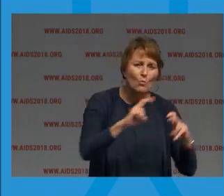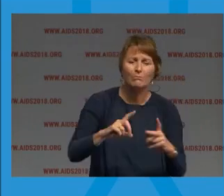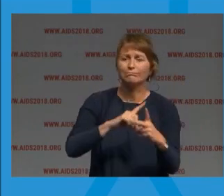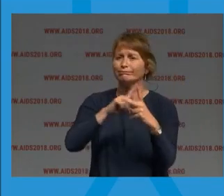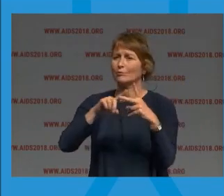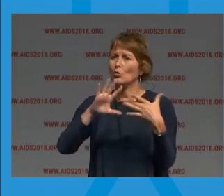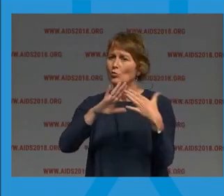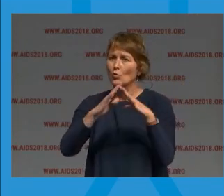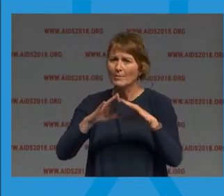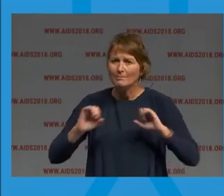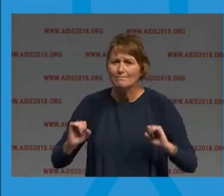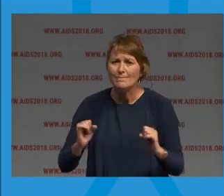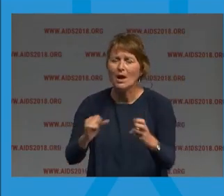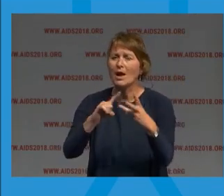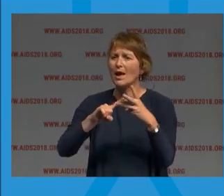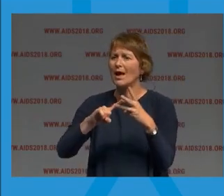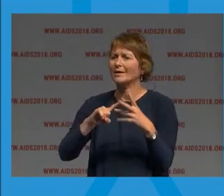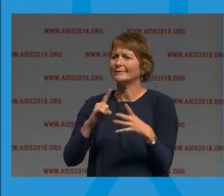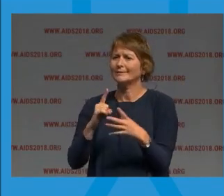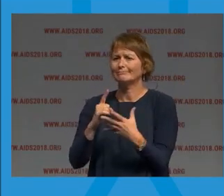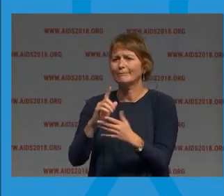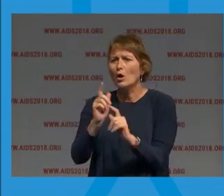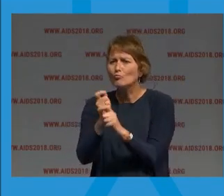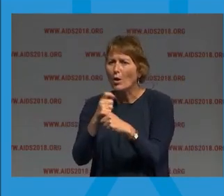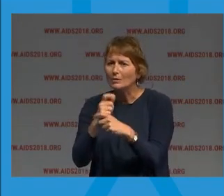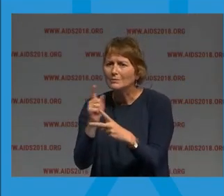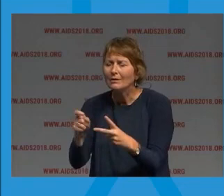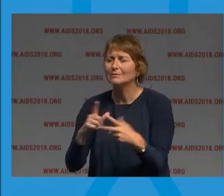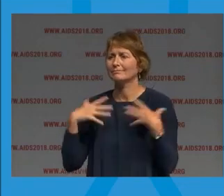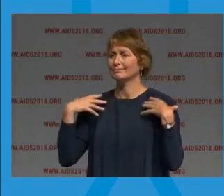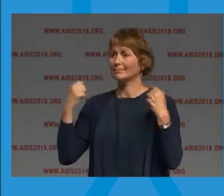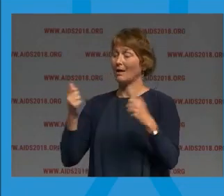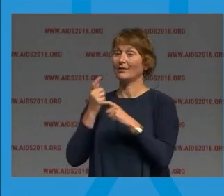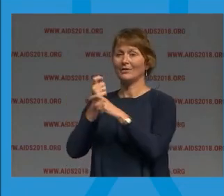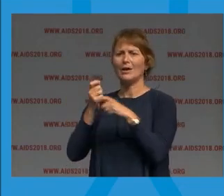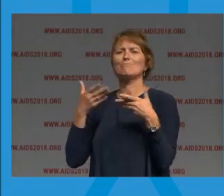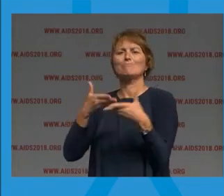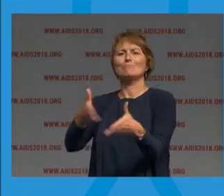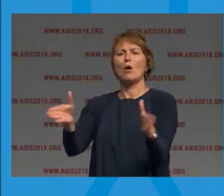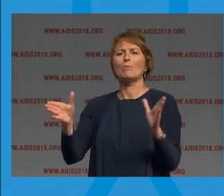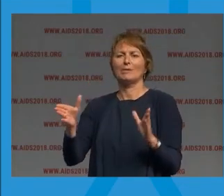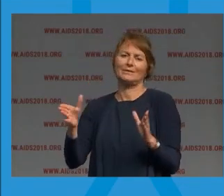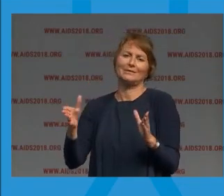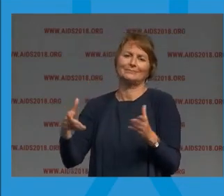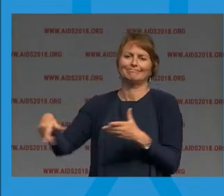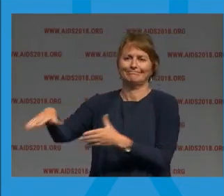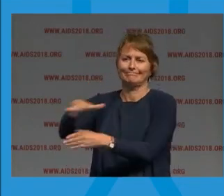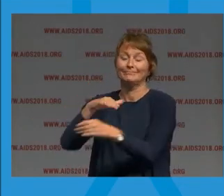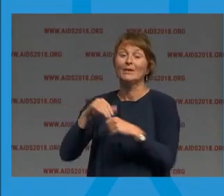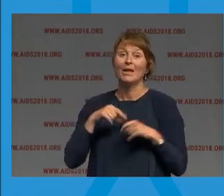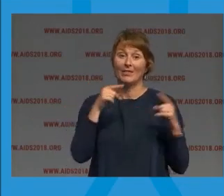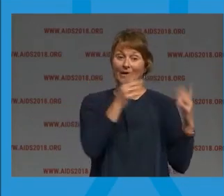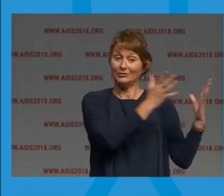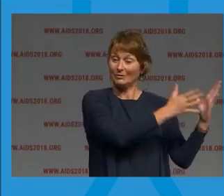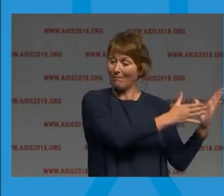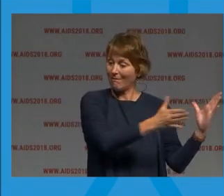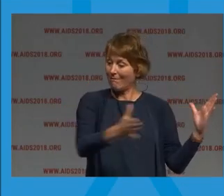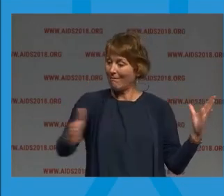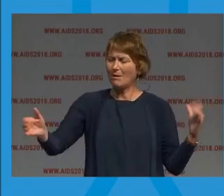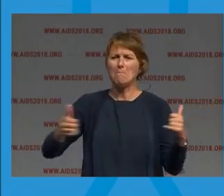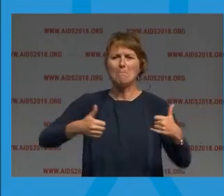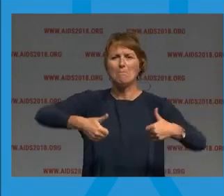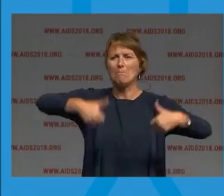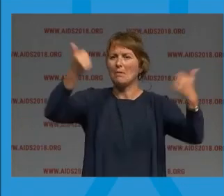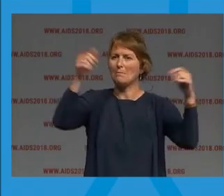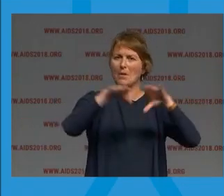consumer products, healthcare in the public sector. As a whole, this will provide the best platform for finding and